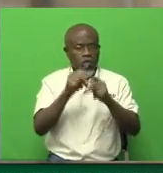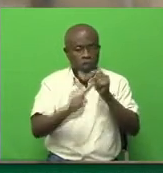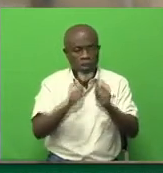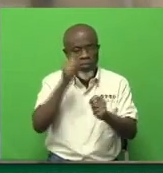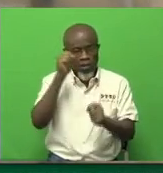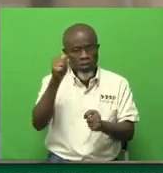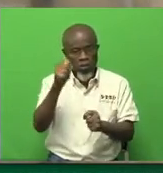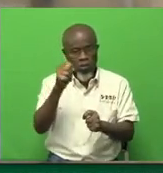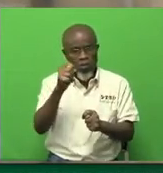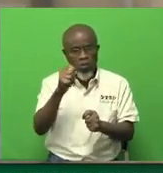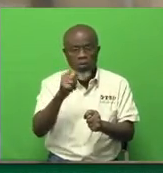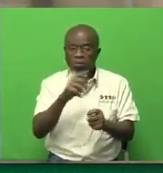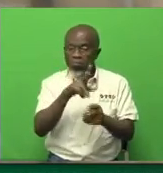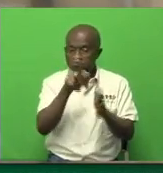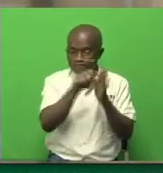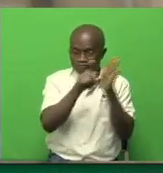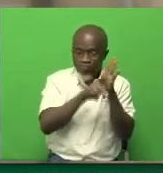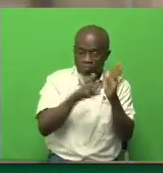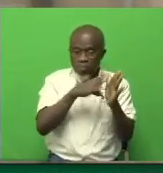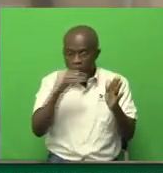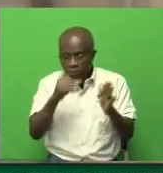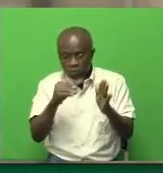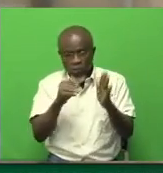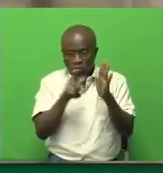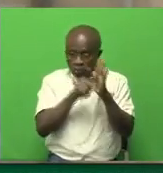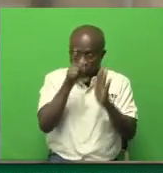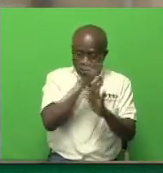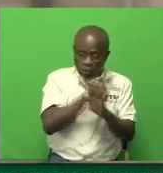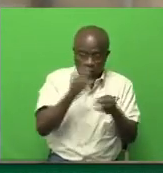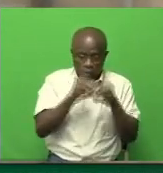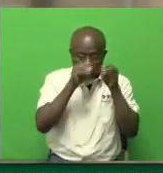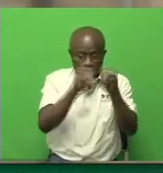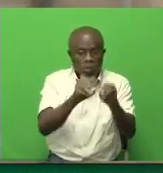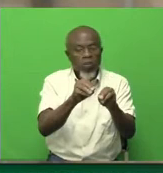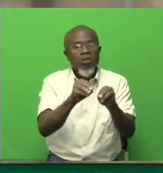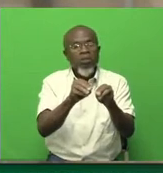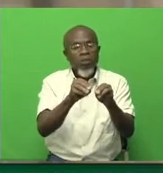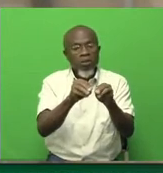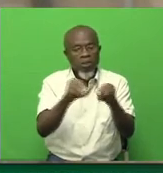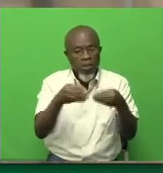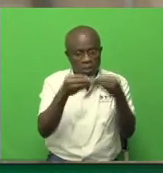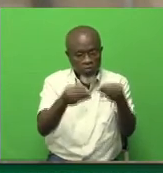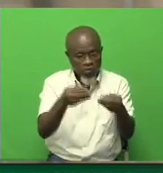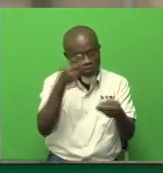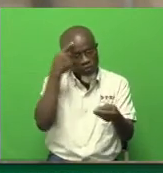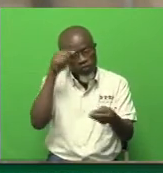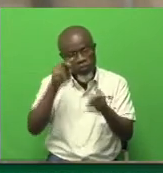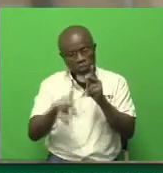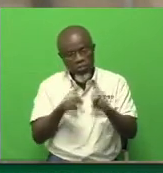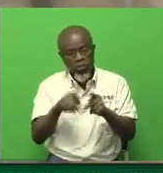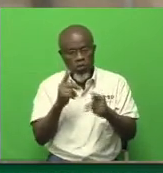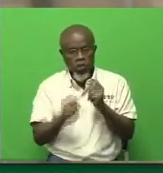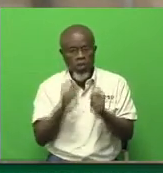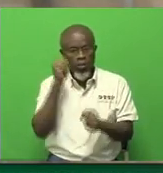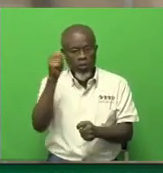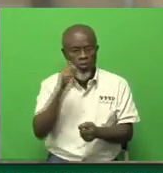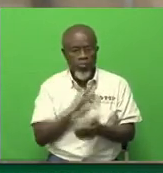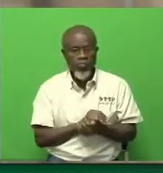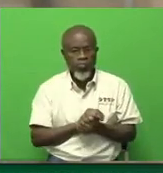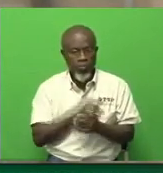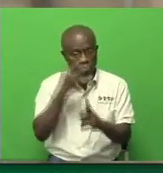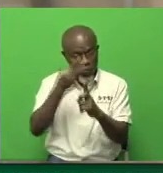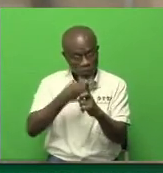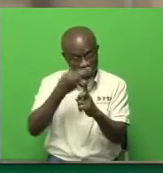and the programs that we have put in place for the vulnerable people in our society rental assistance grants rental